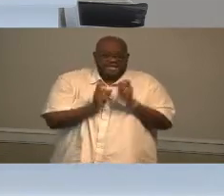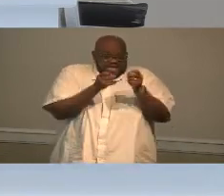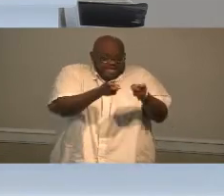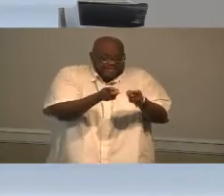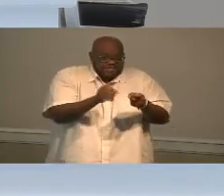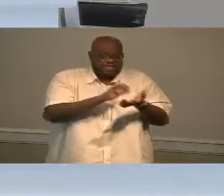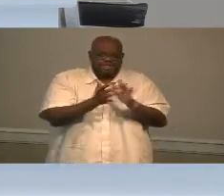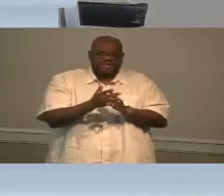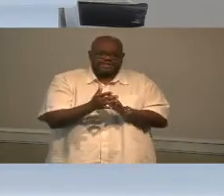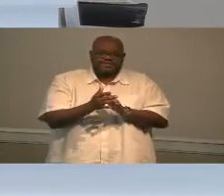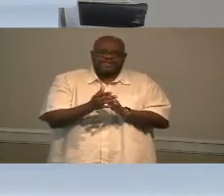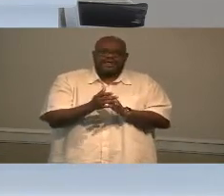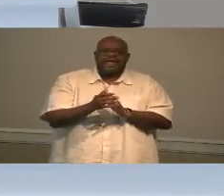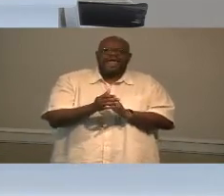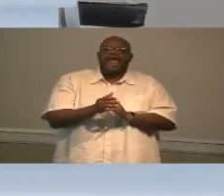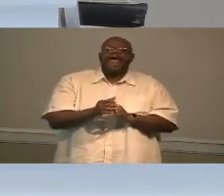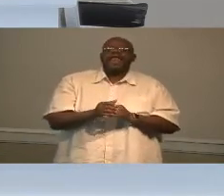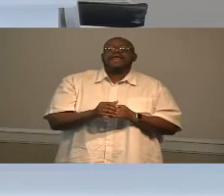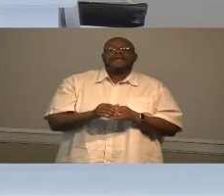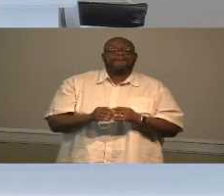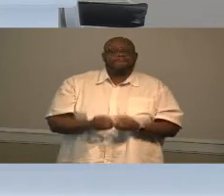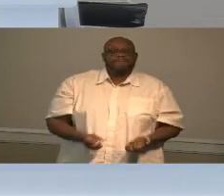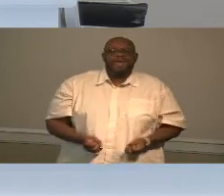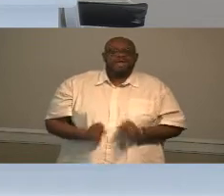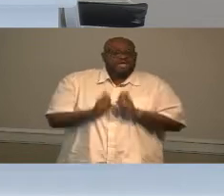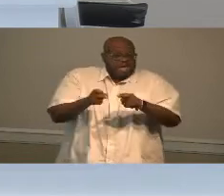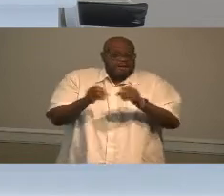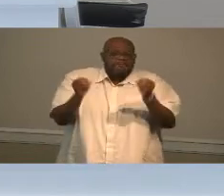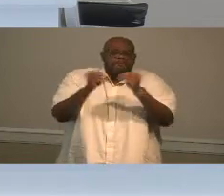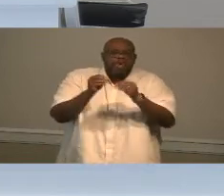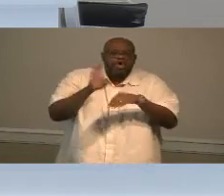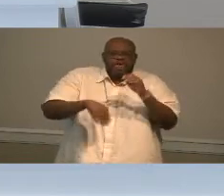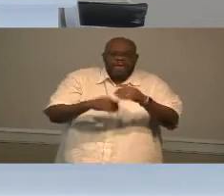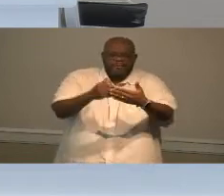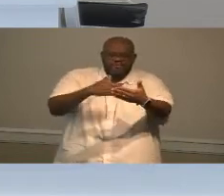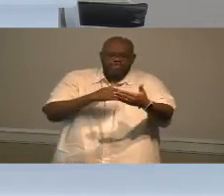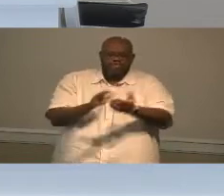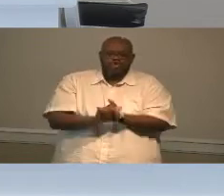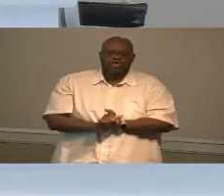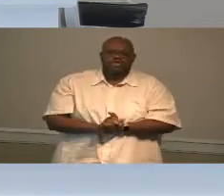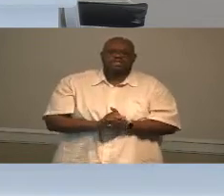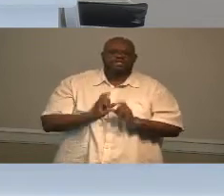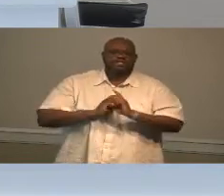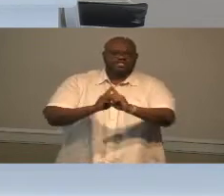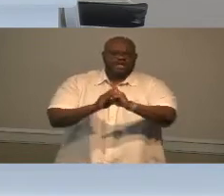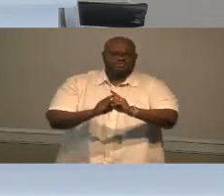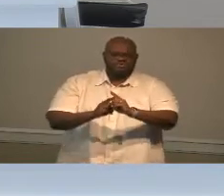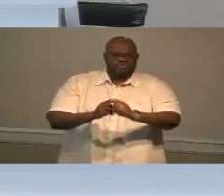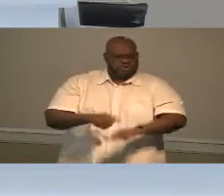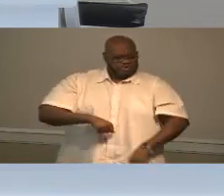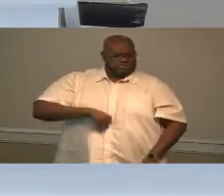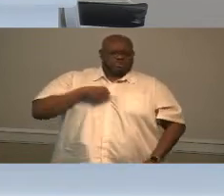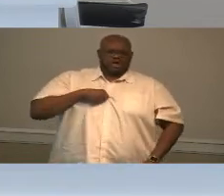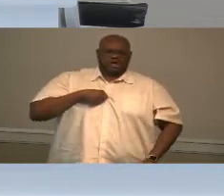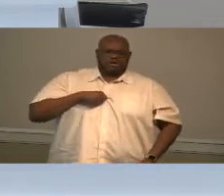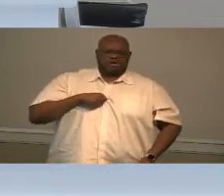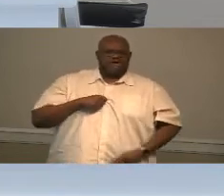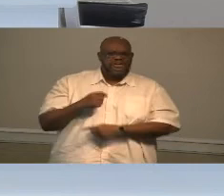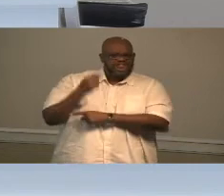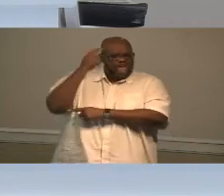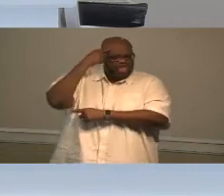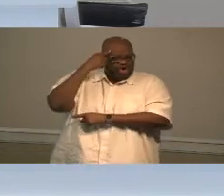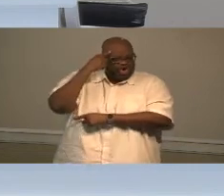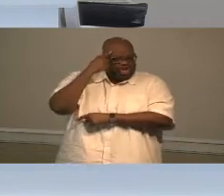it. Surely the disciples had their chest out and their heads up because they could